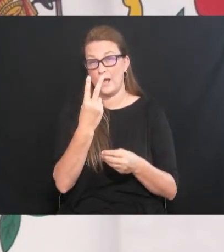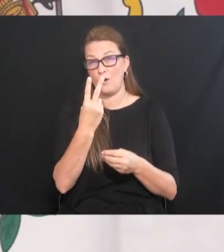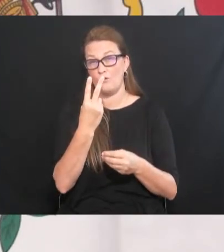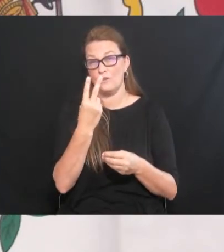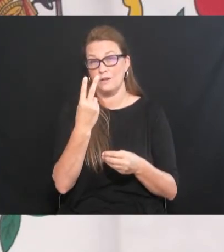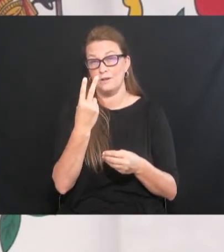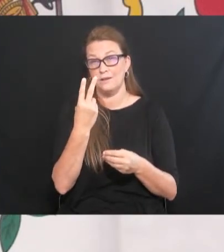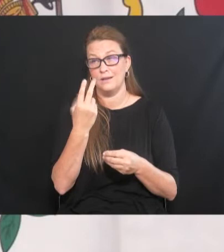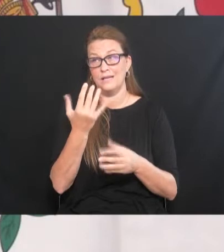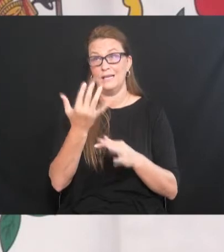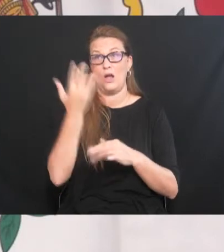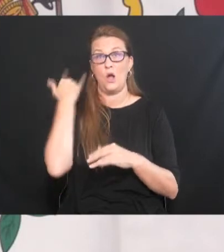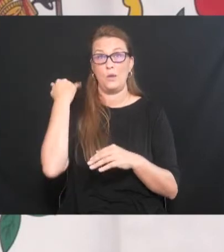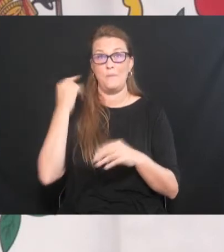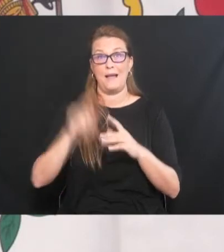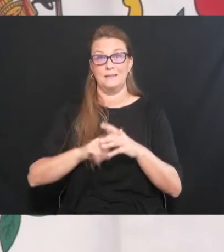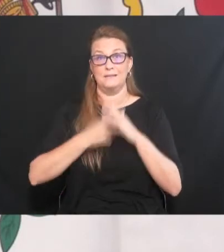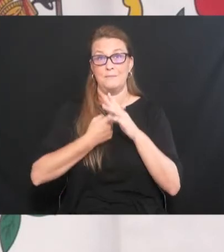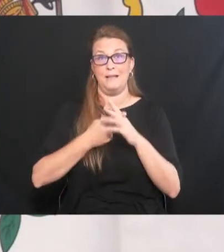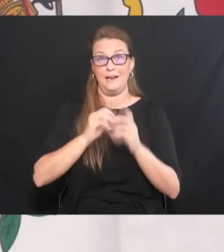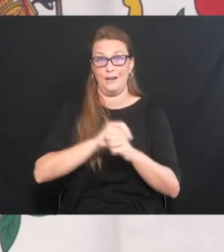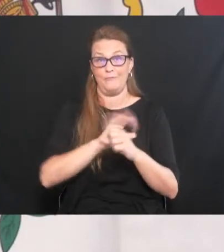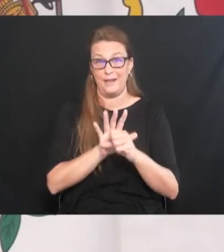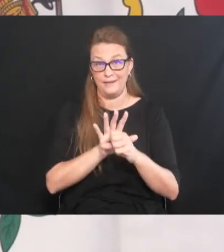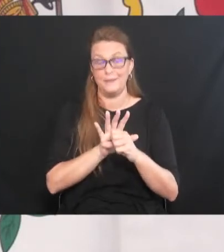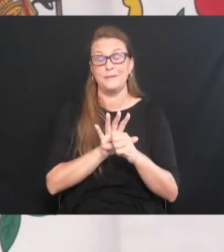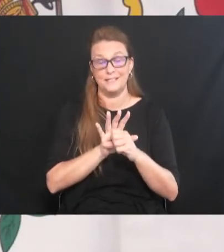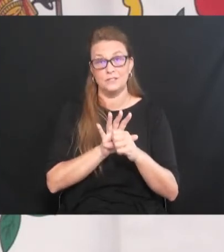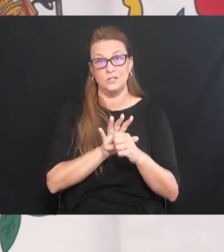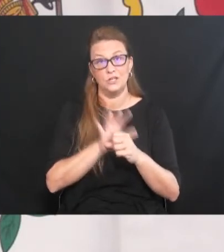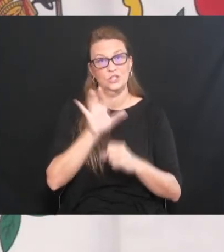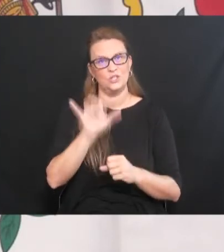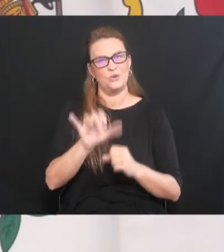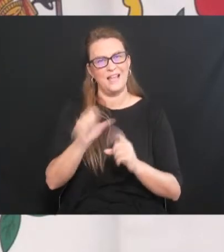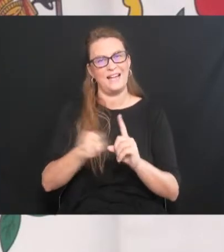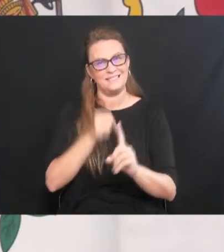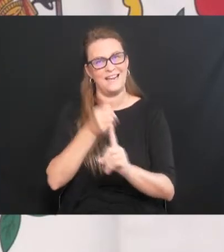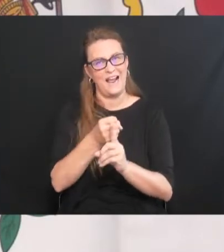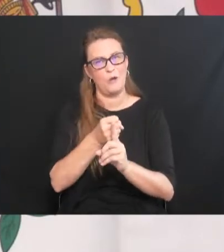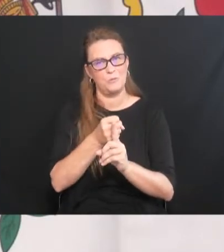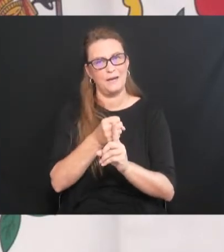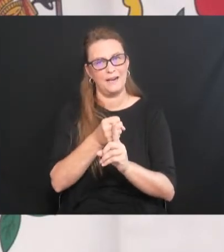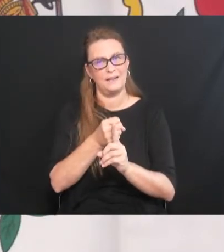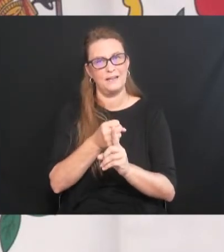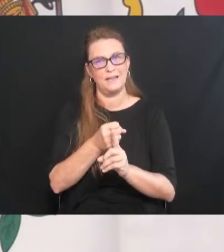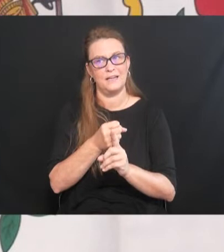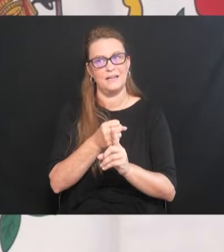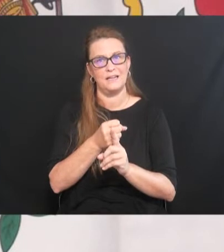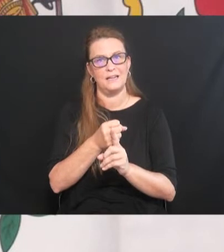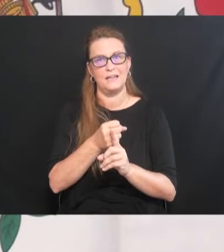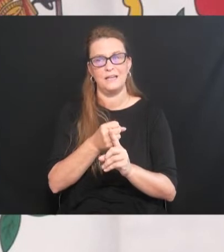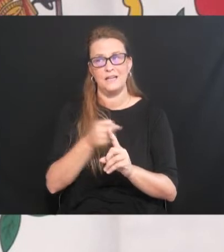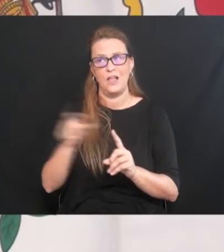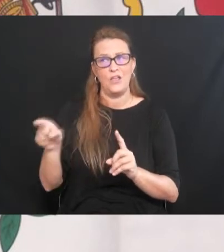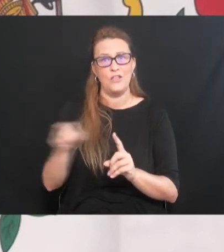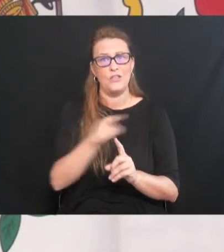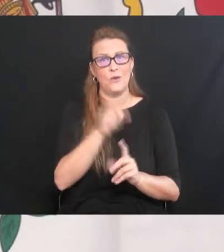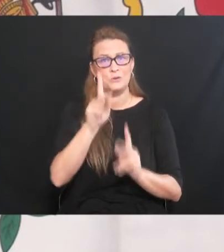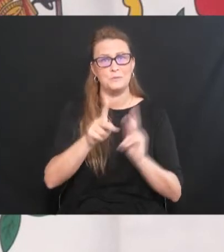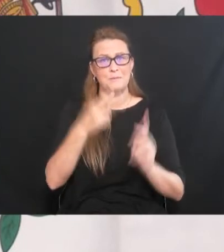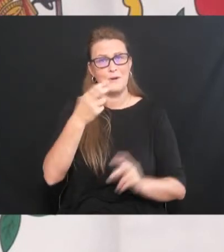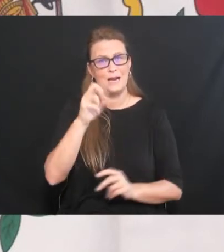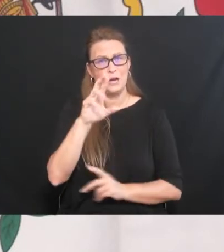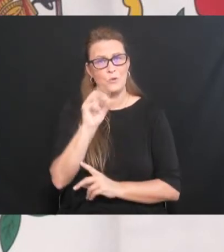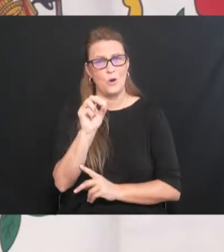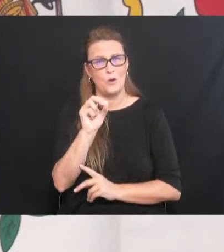beginning of the pandemic, and so this is an outbreak where our heroes are in every way, and we're going to